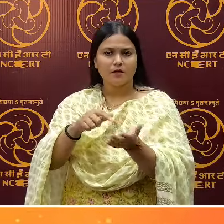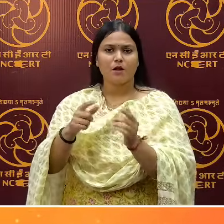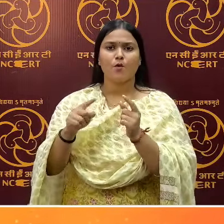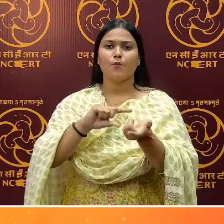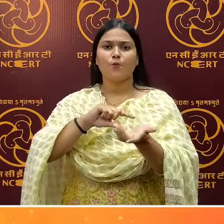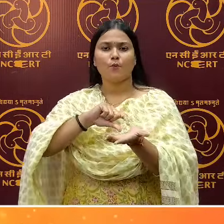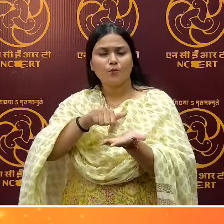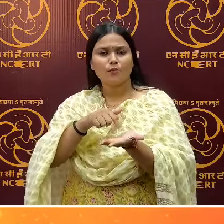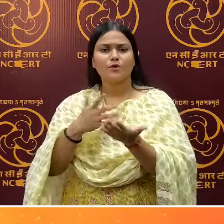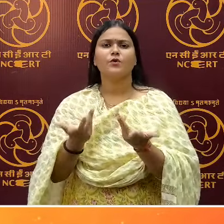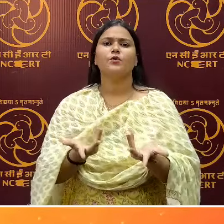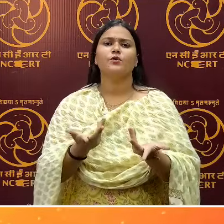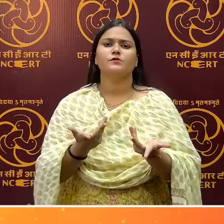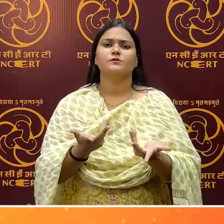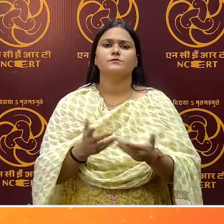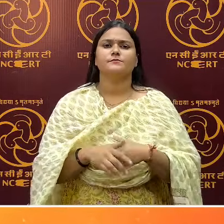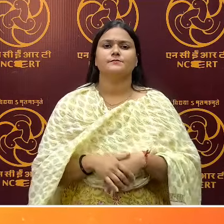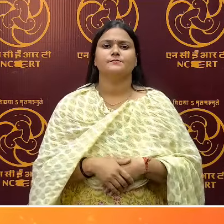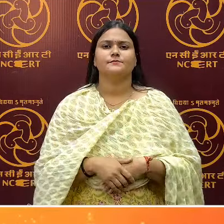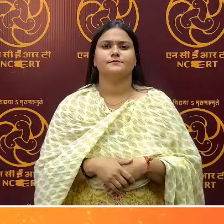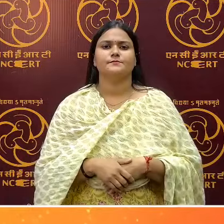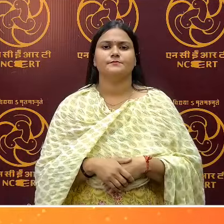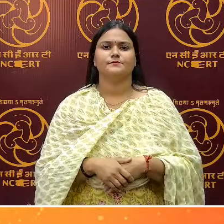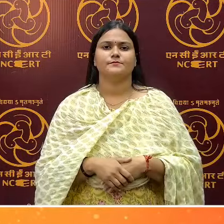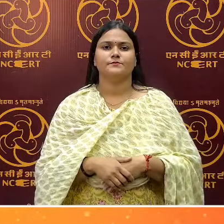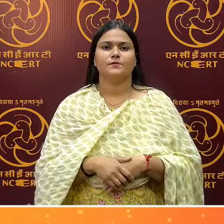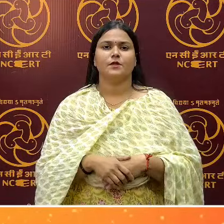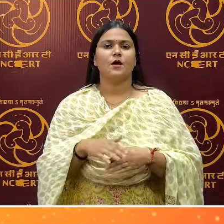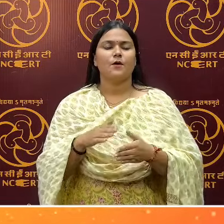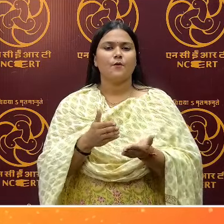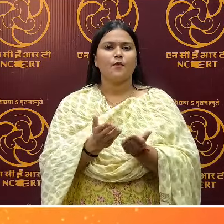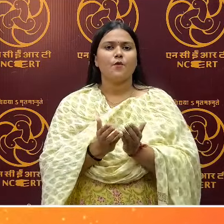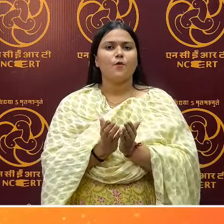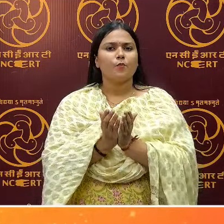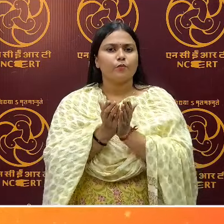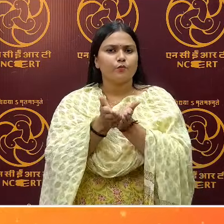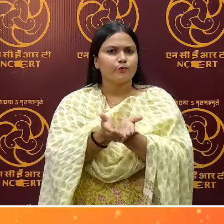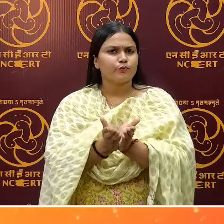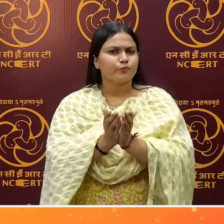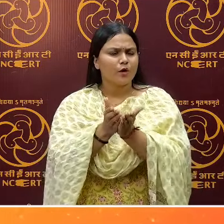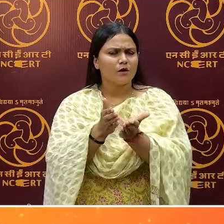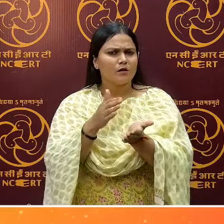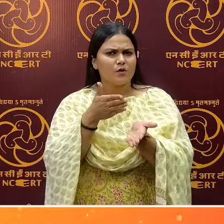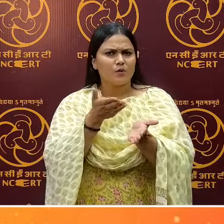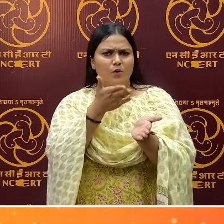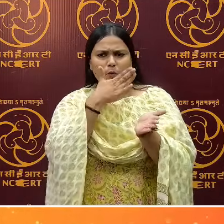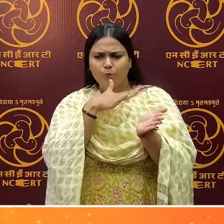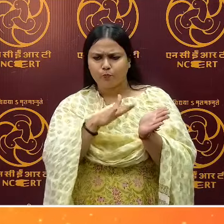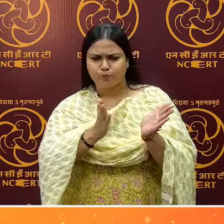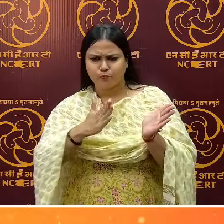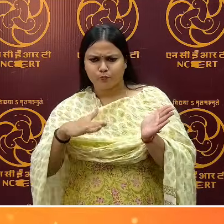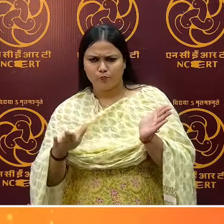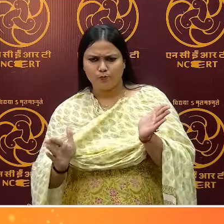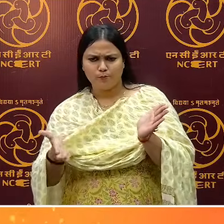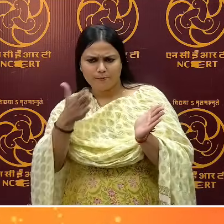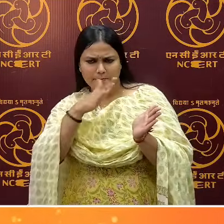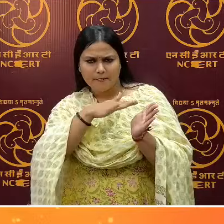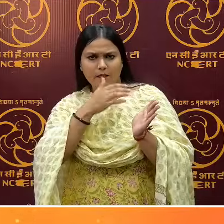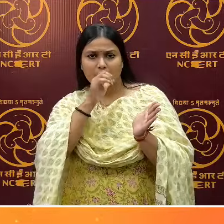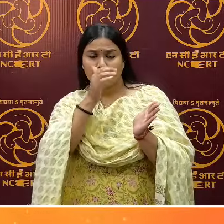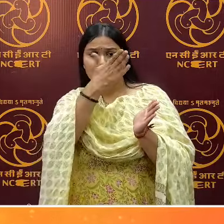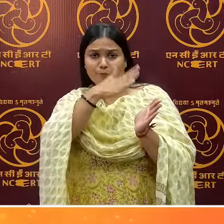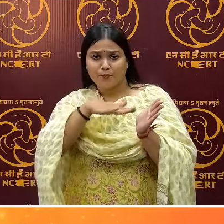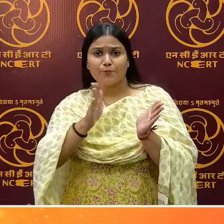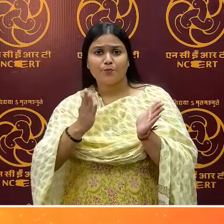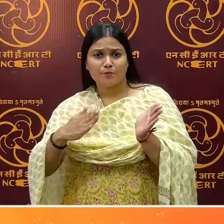to ask you something regarding the floating. So I want to ask you that there are some things which keep